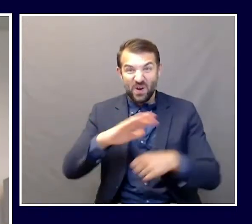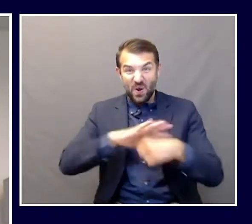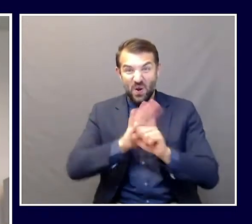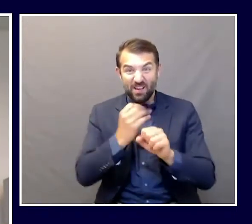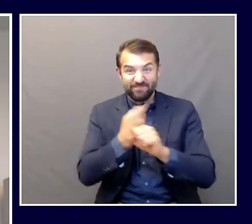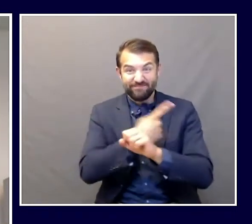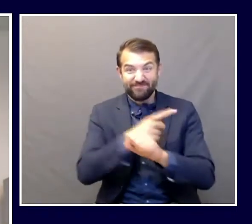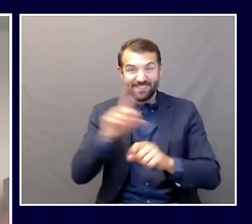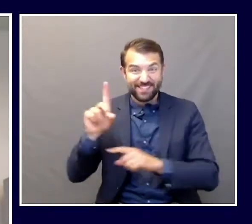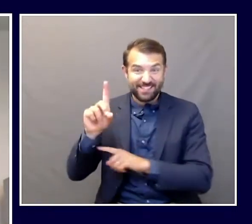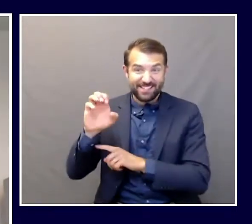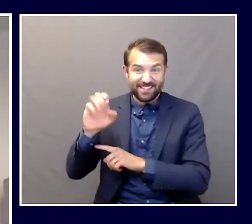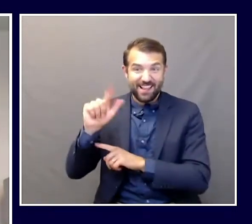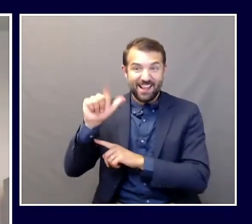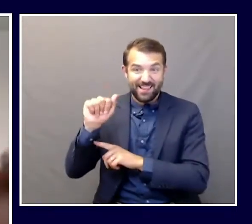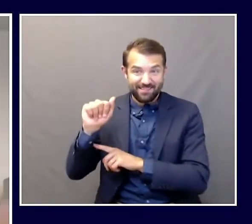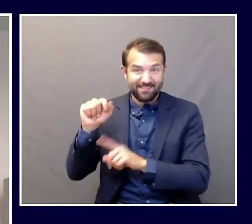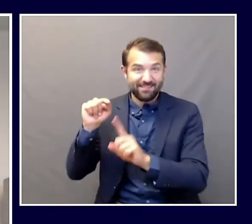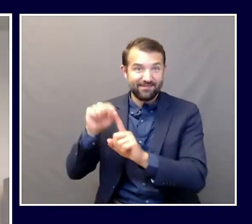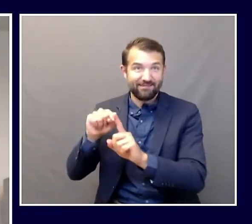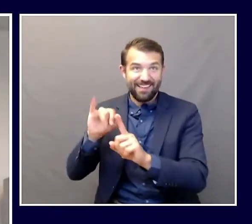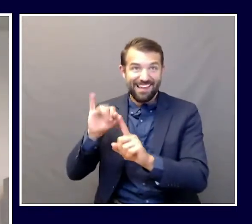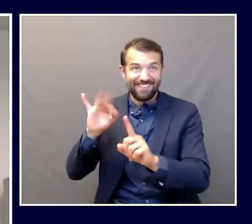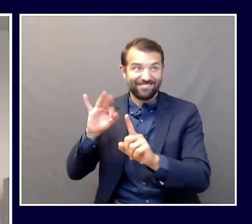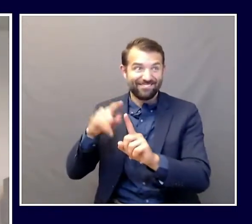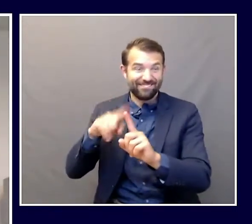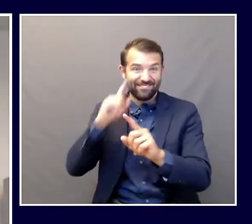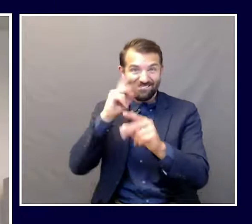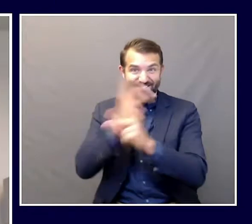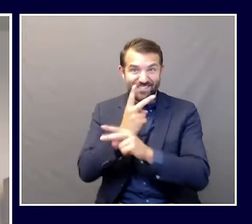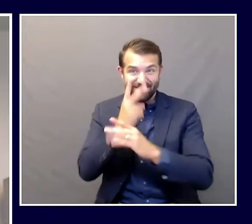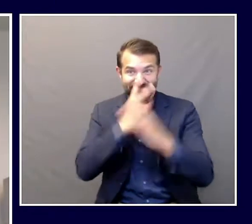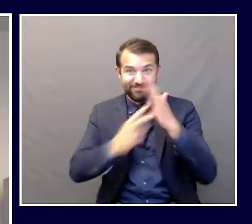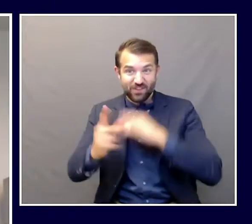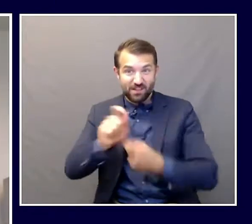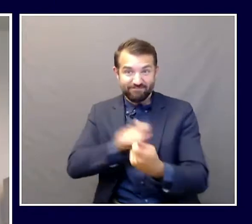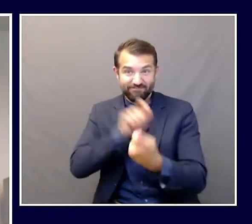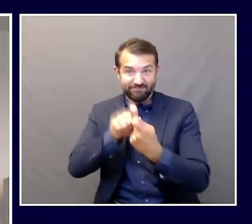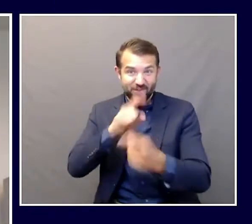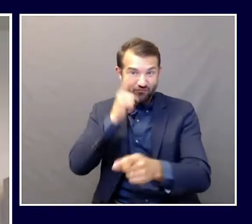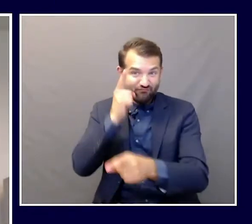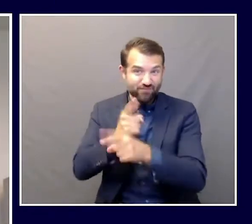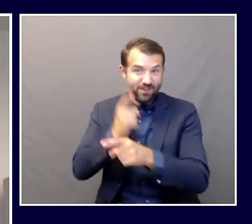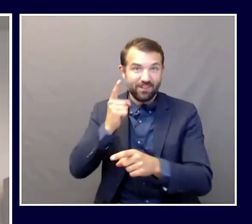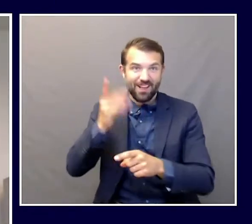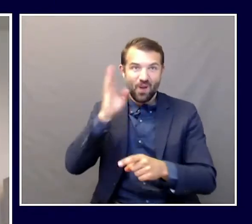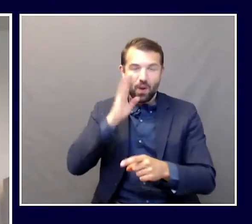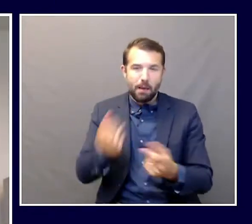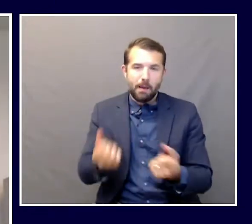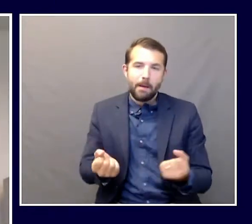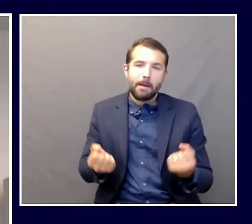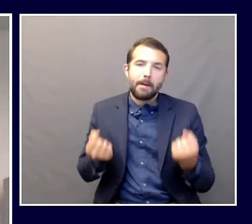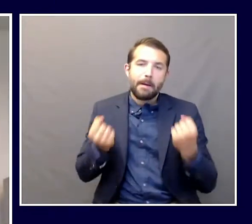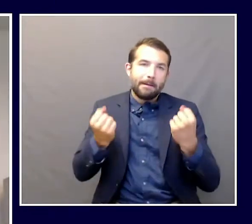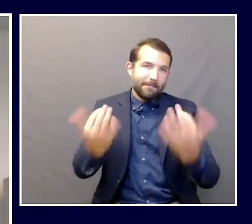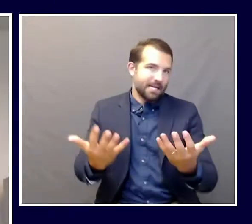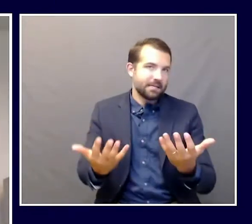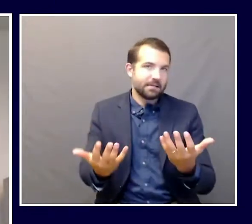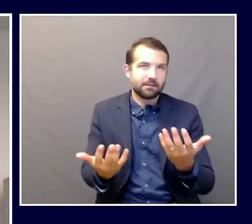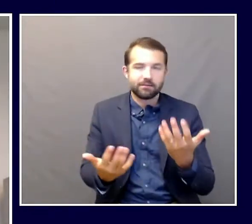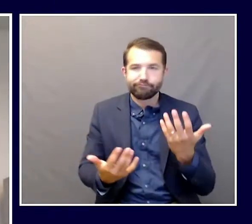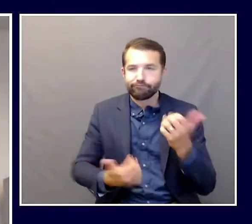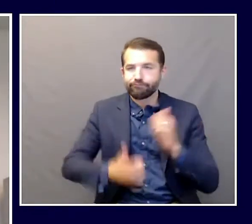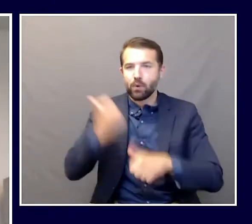in much of the East Coast here in Maine as well. And that could happen as soon as one model